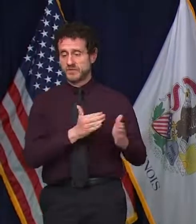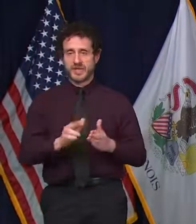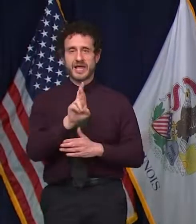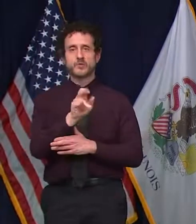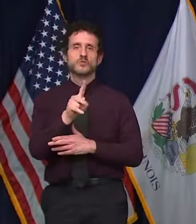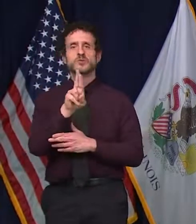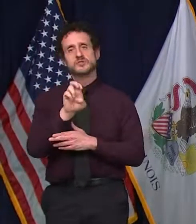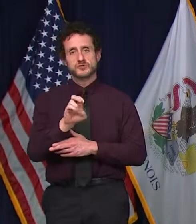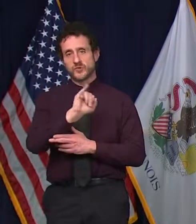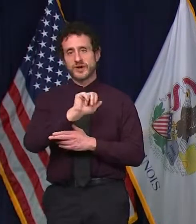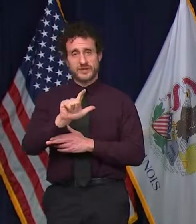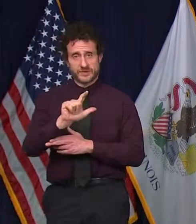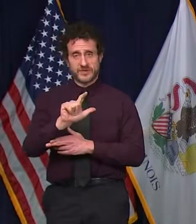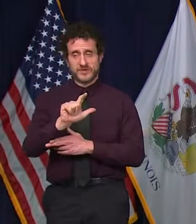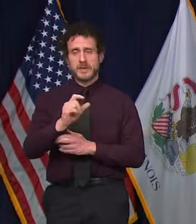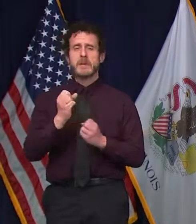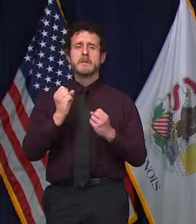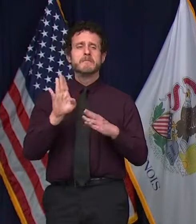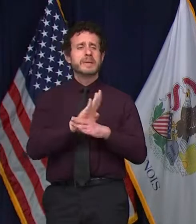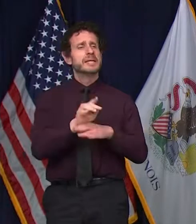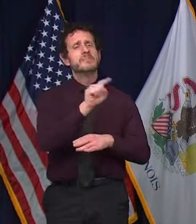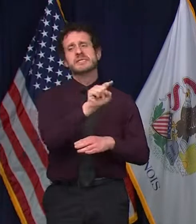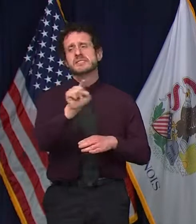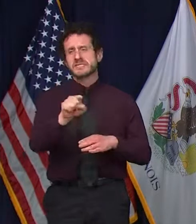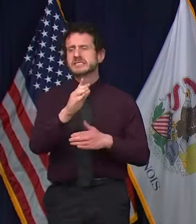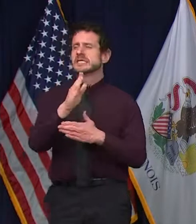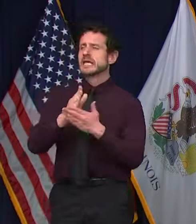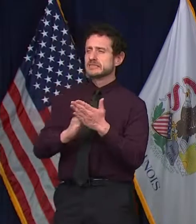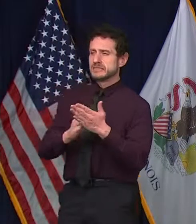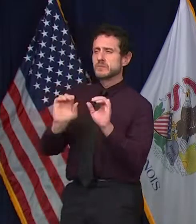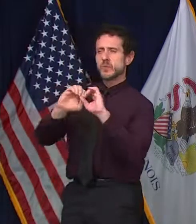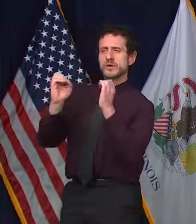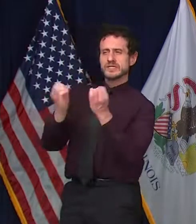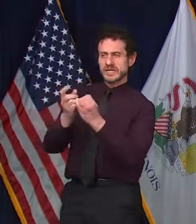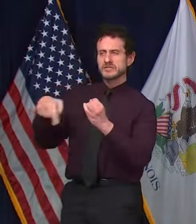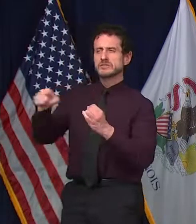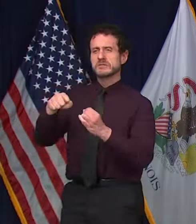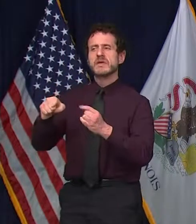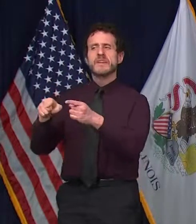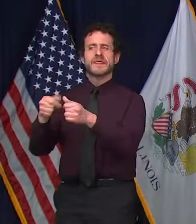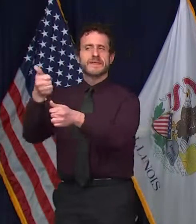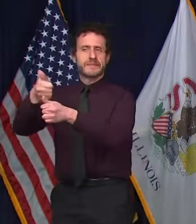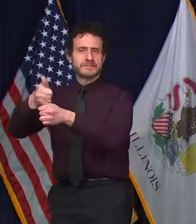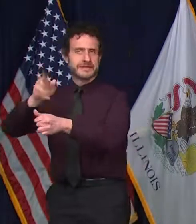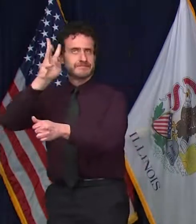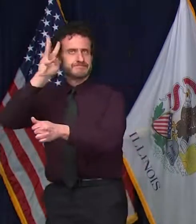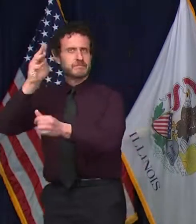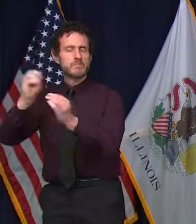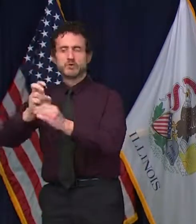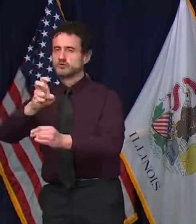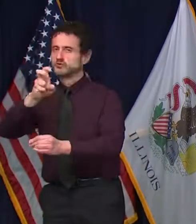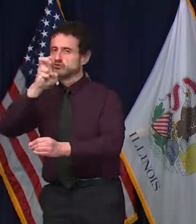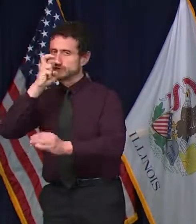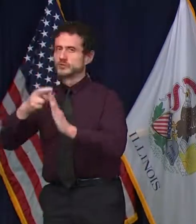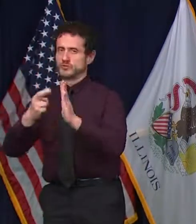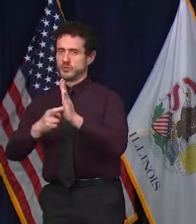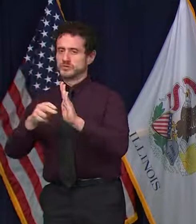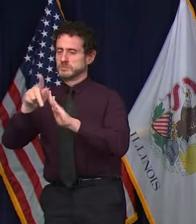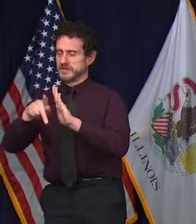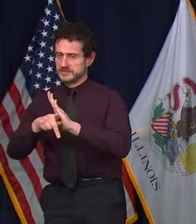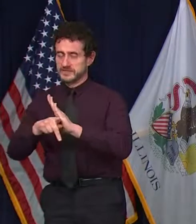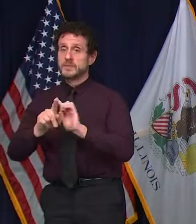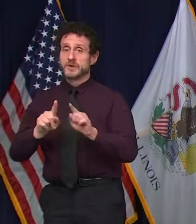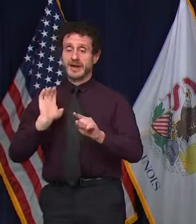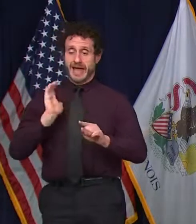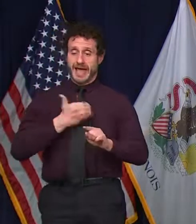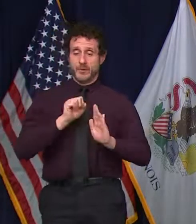individual businesses and specific associations have already developed more stringent guidance of their own, these protocols offer